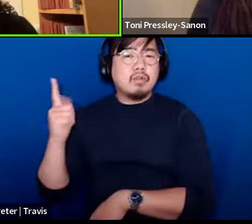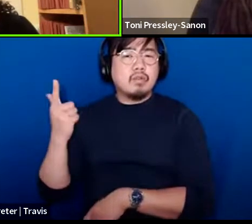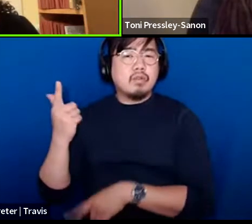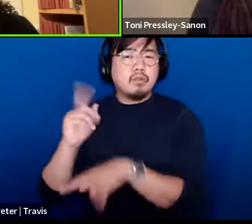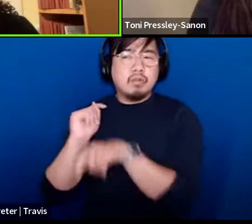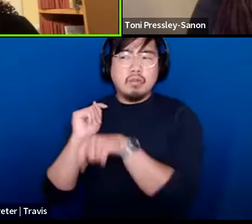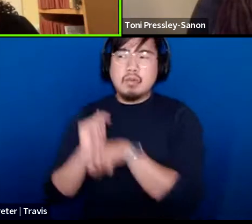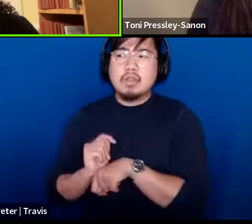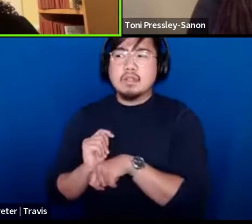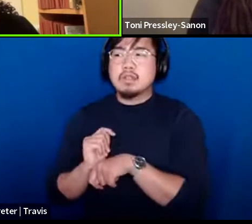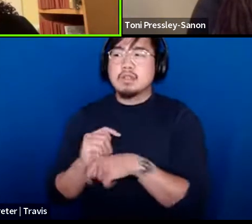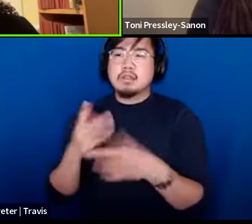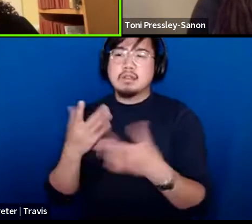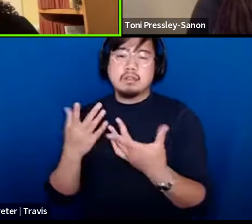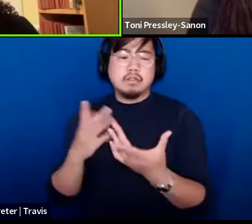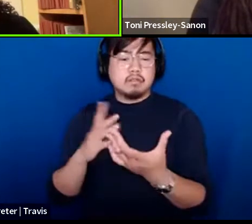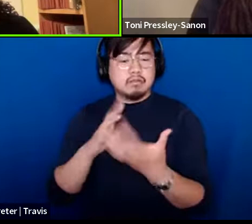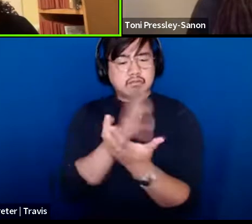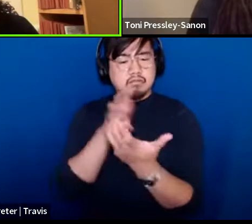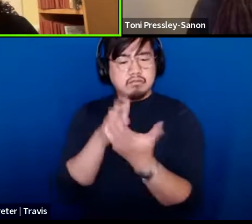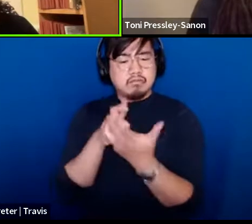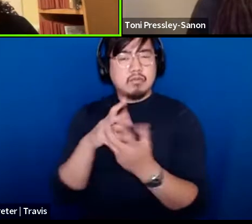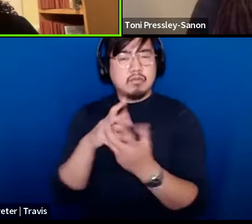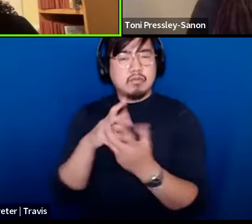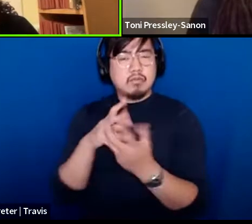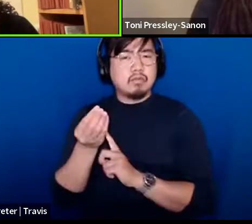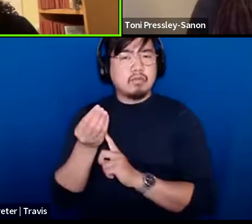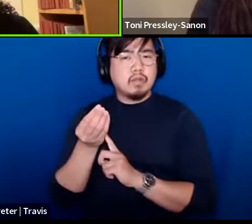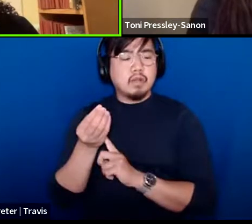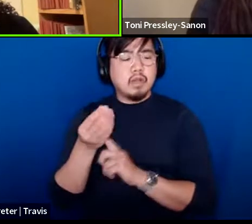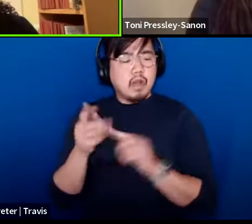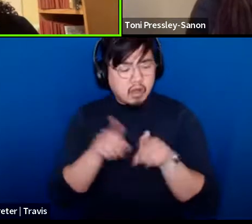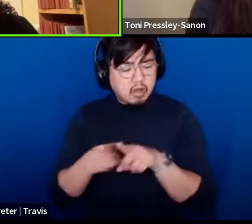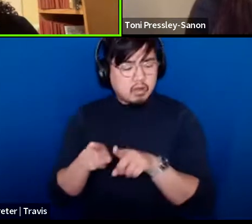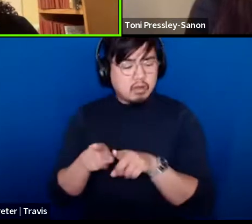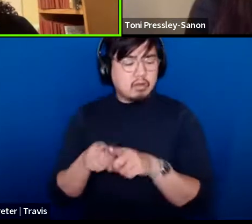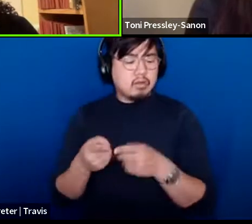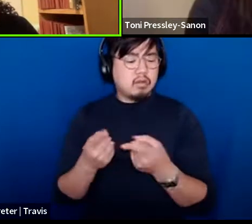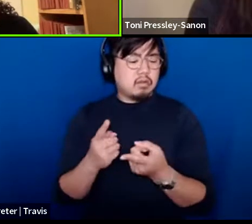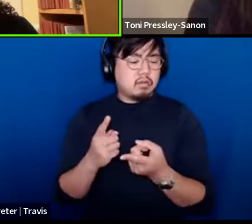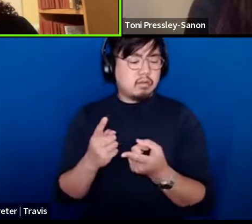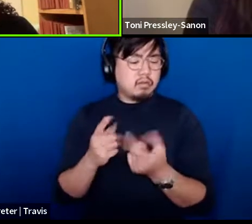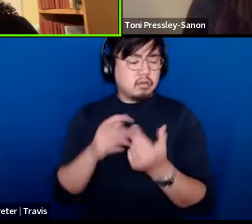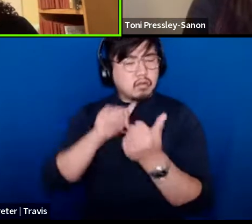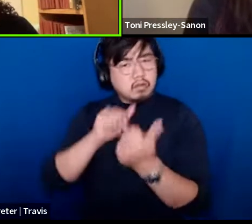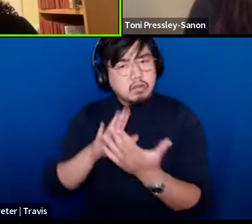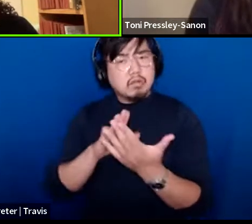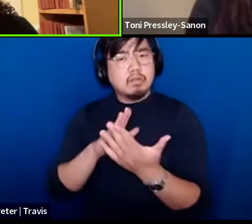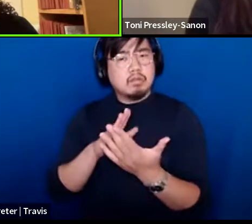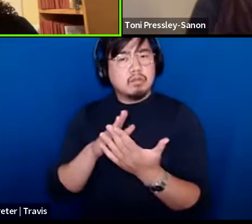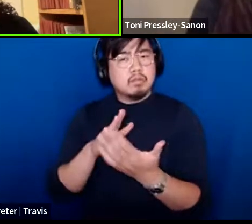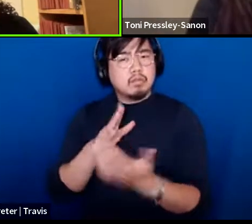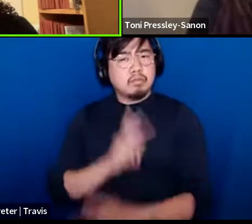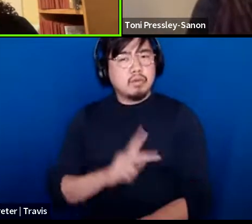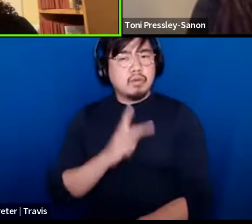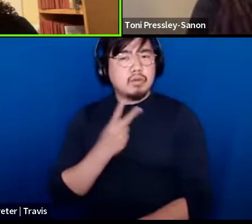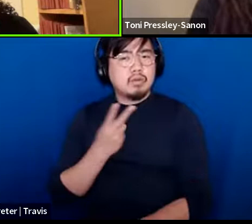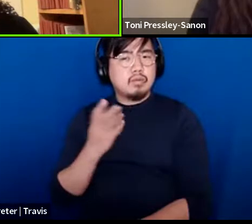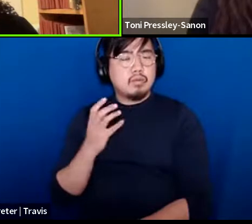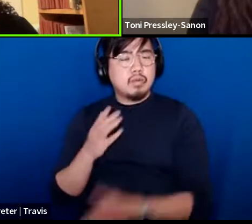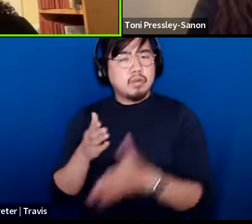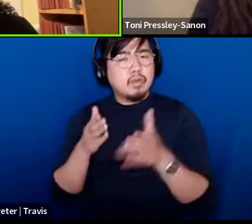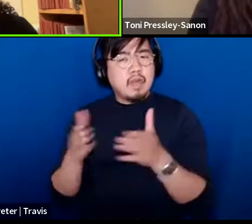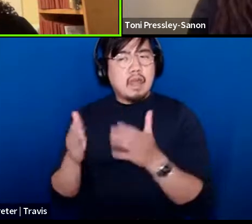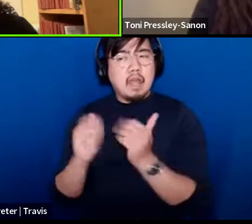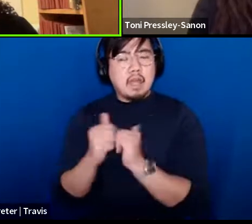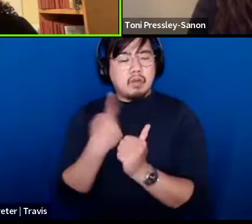and in very personal ways that allow us to turn towards our suffering